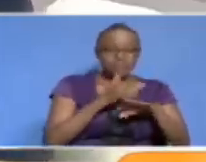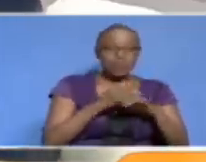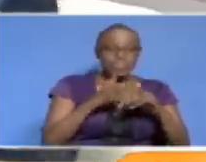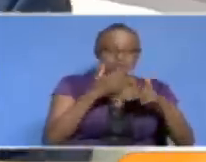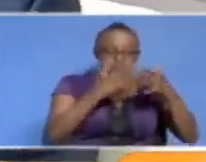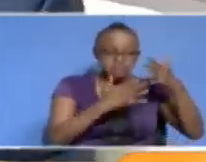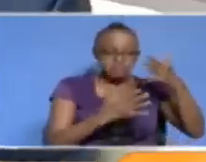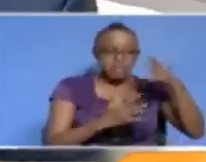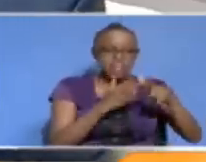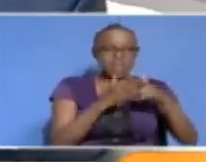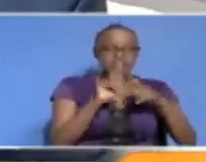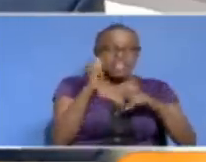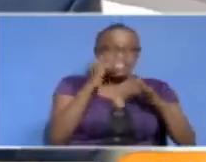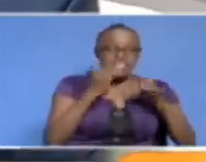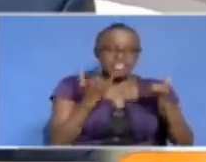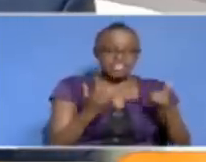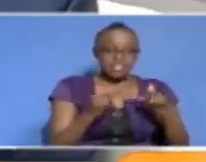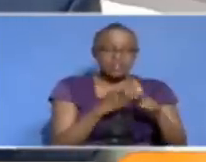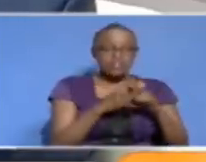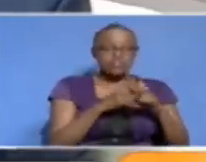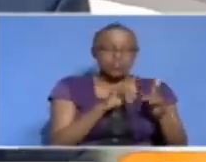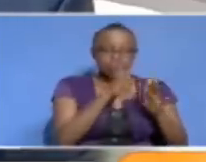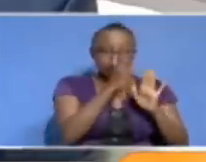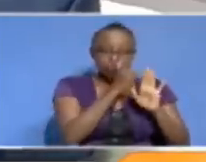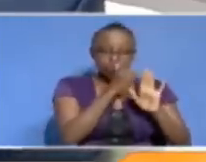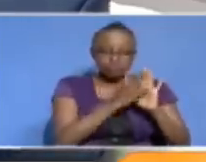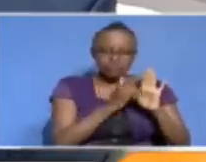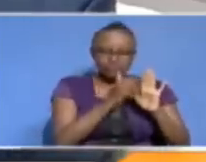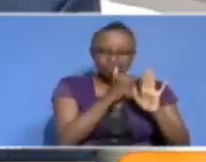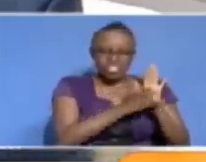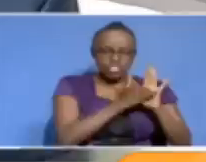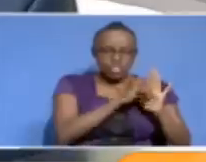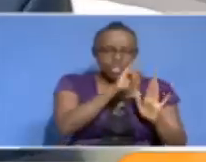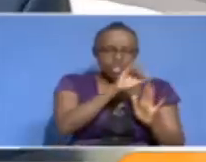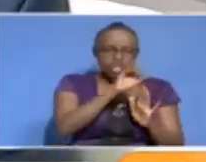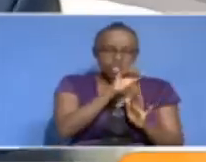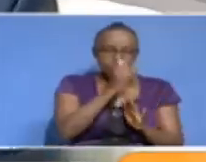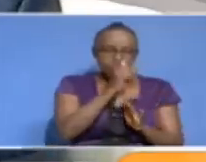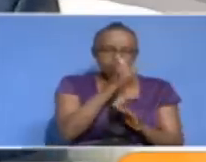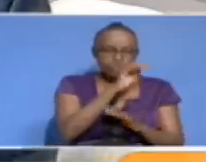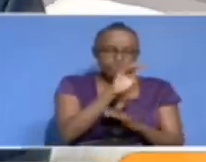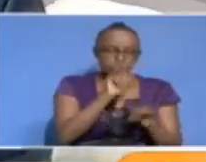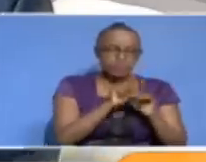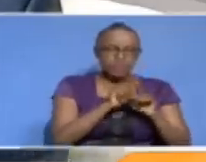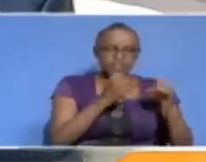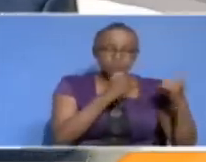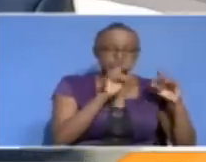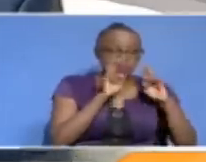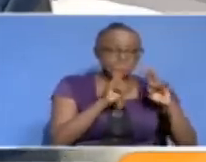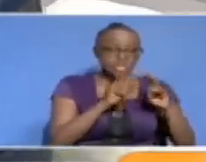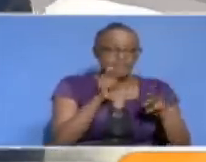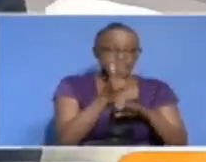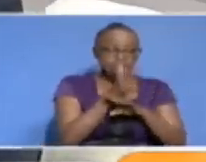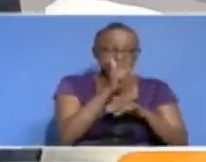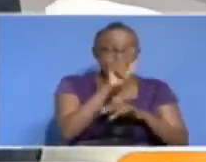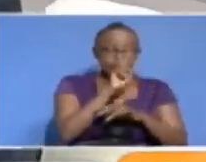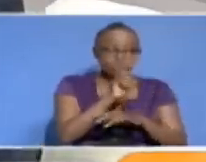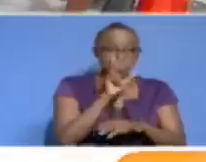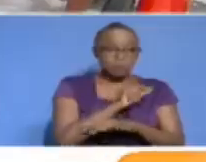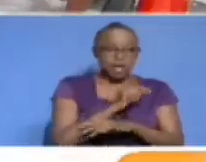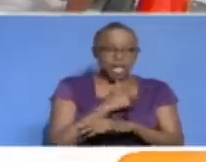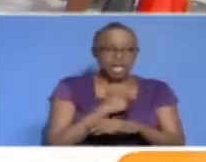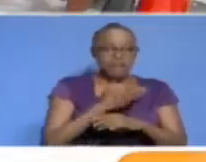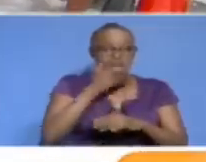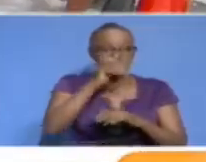absolutely by itself, even Kenyans right now. Just go to YouTube, angalia, Sonko rescue widows. See the kind of videos which will come there. So you still haven't